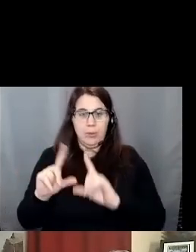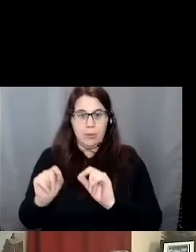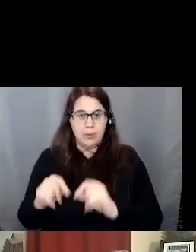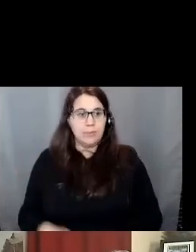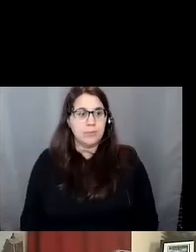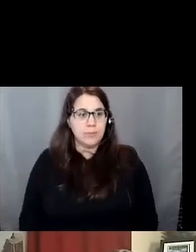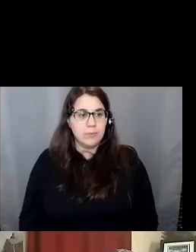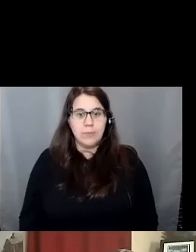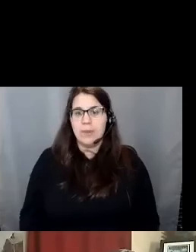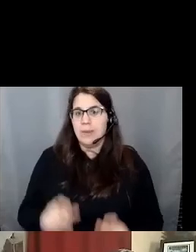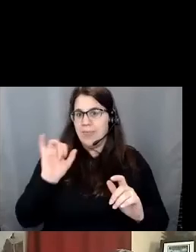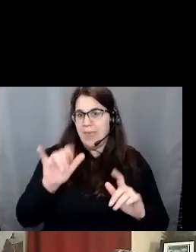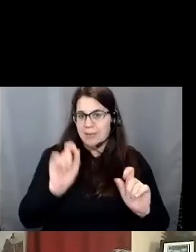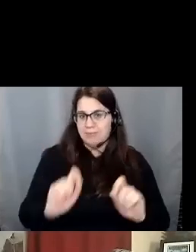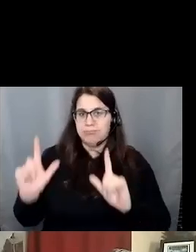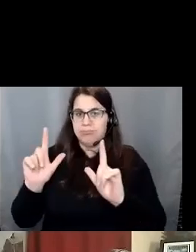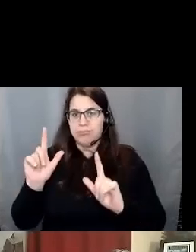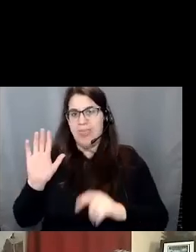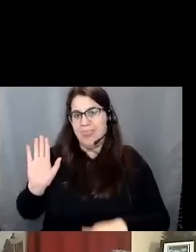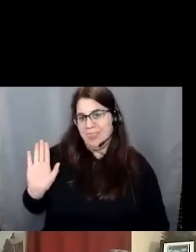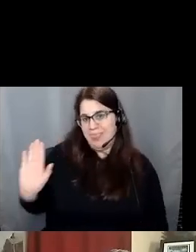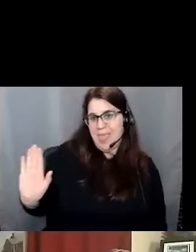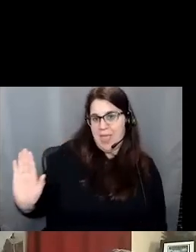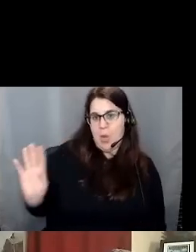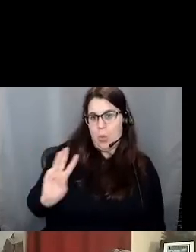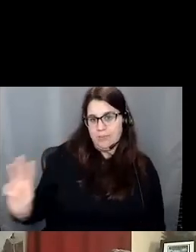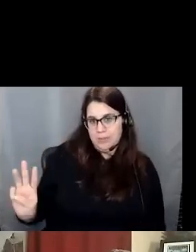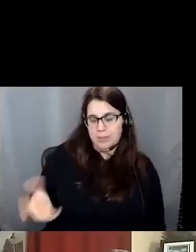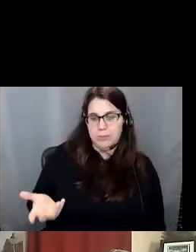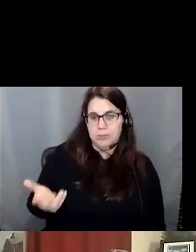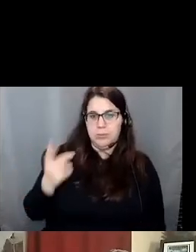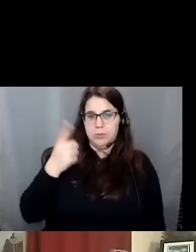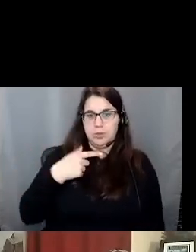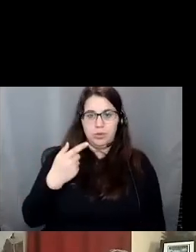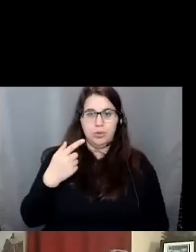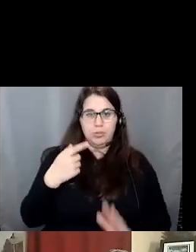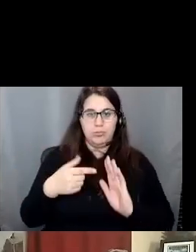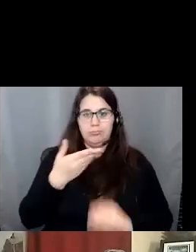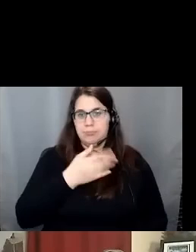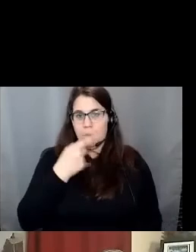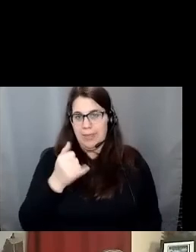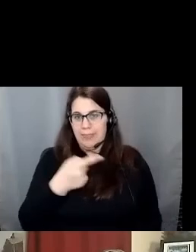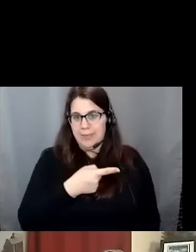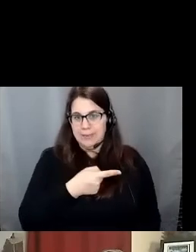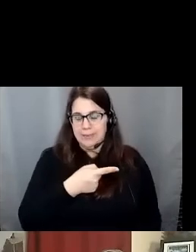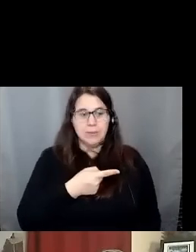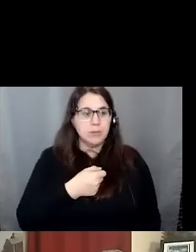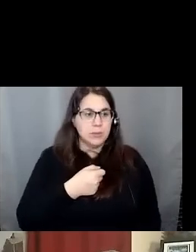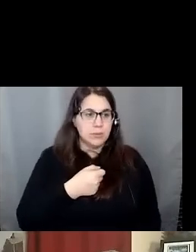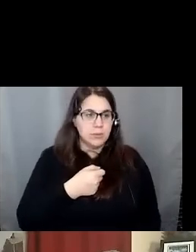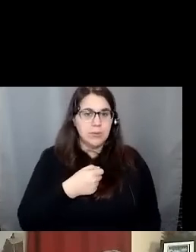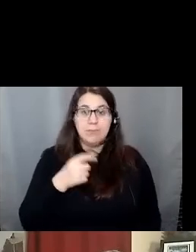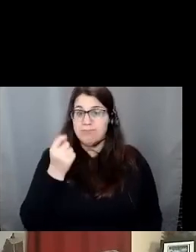to their site. So I wanted to show you what that looks like. So this is actually where the link would take you. It is a separate